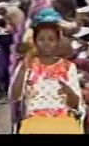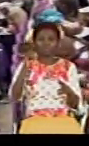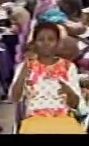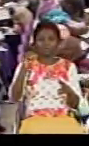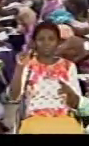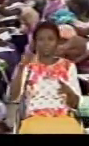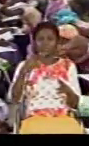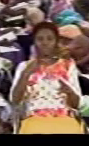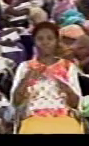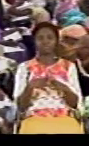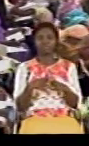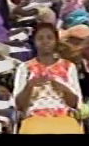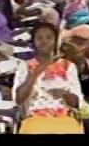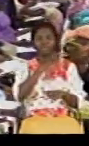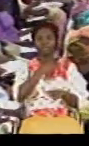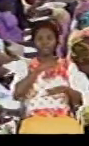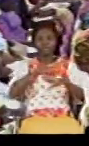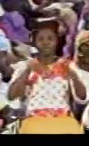them, what did he say?